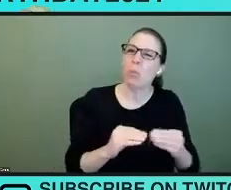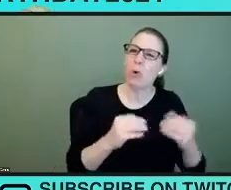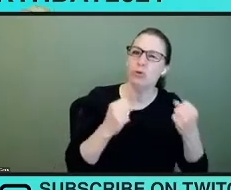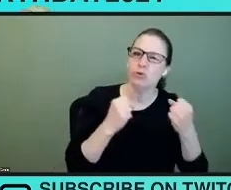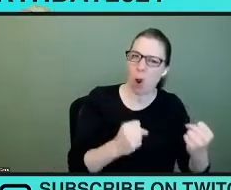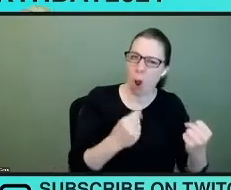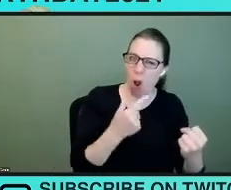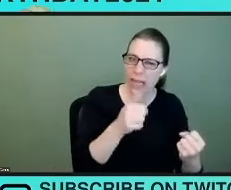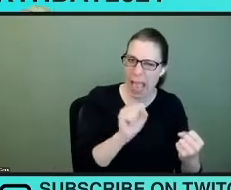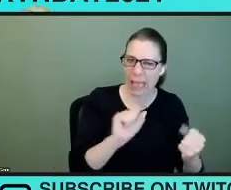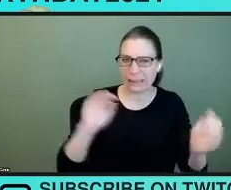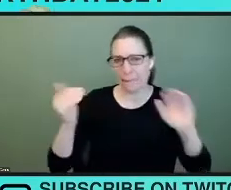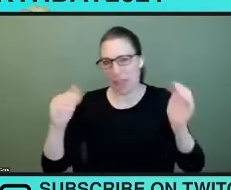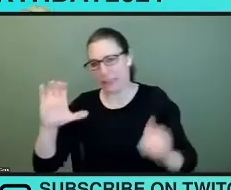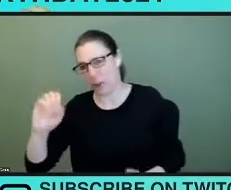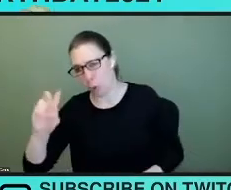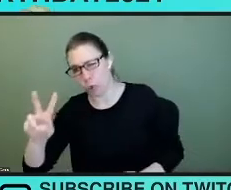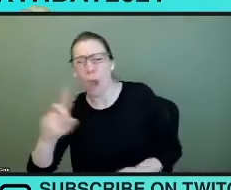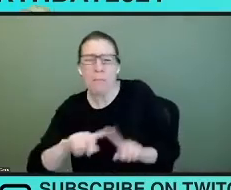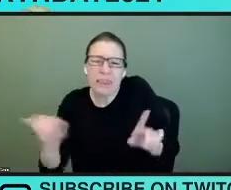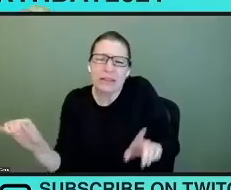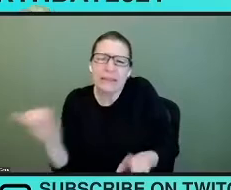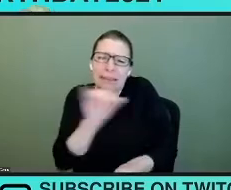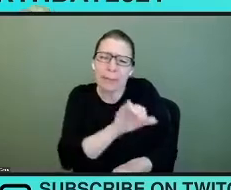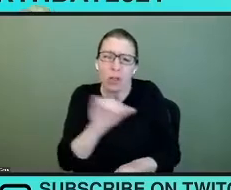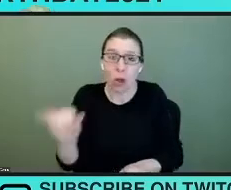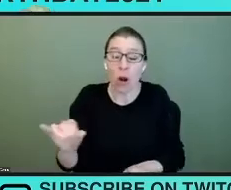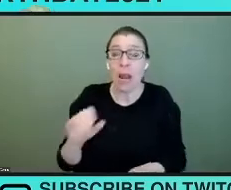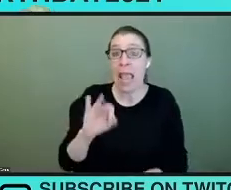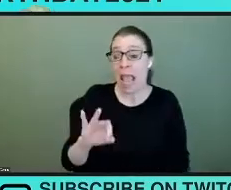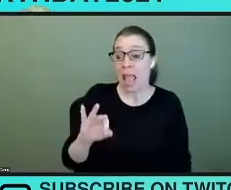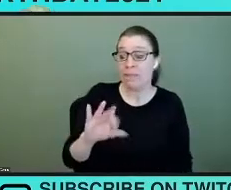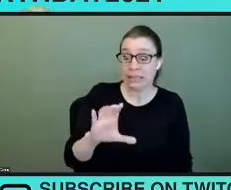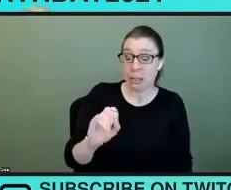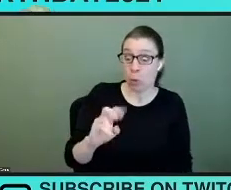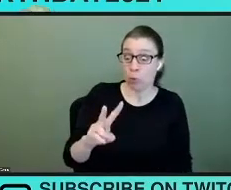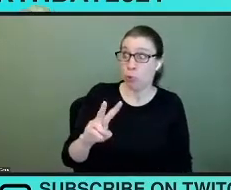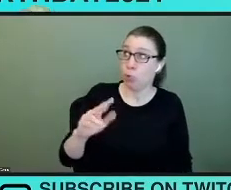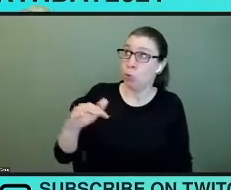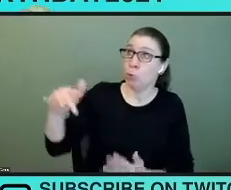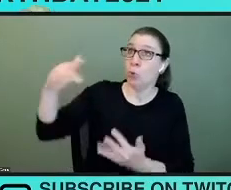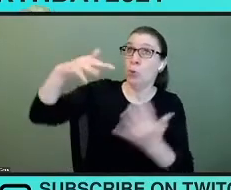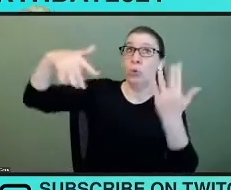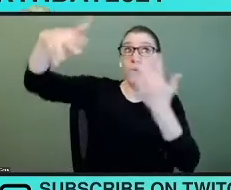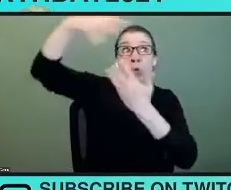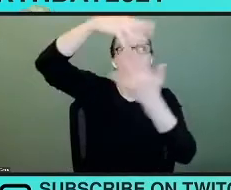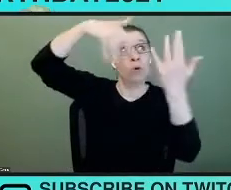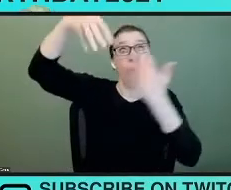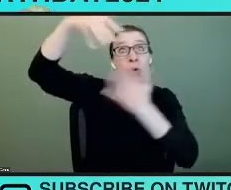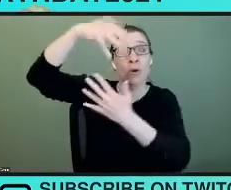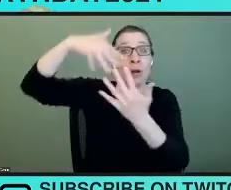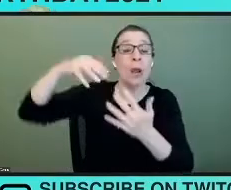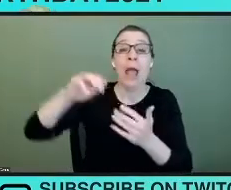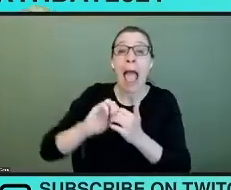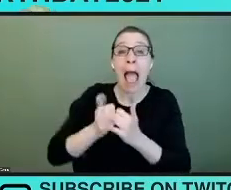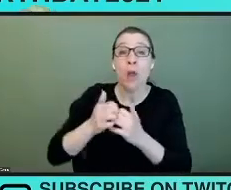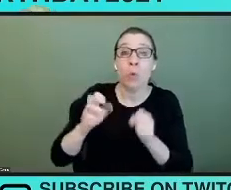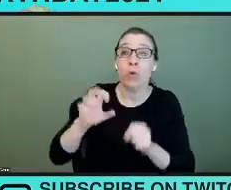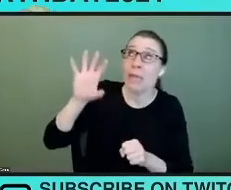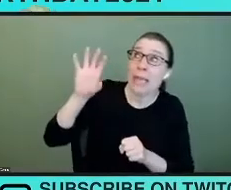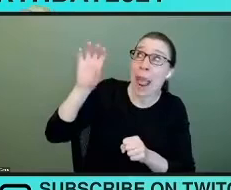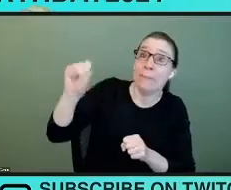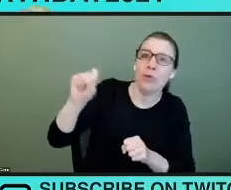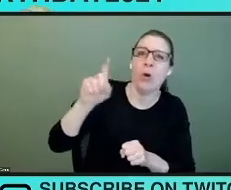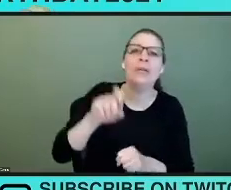emit CO2 in the atmosphere, that's acidic gas, in order to capture acid, you need base. So if you have a